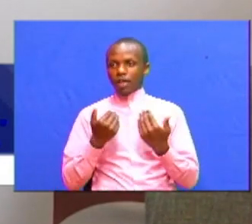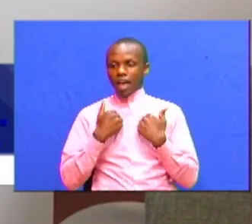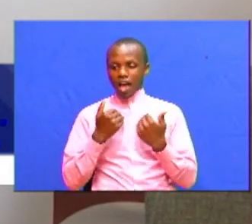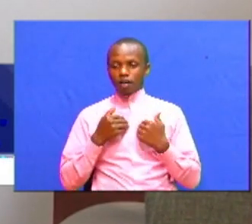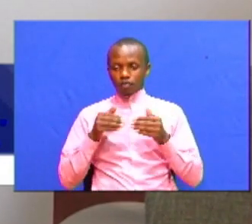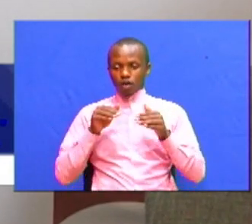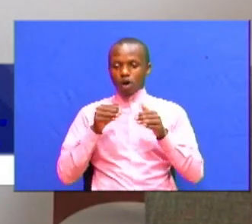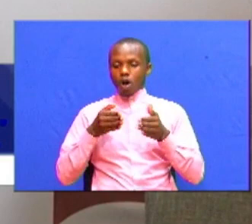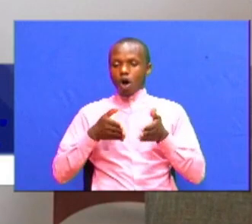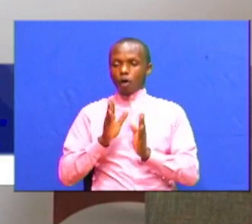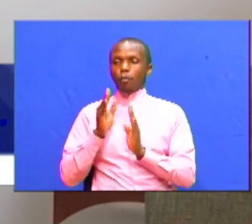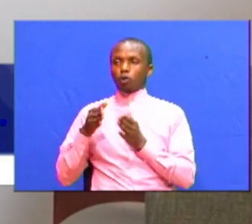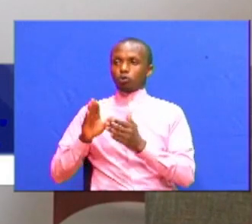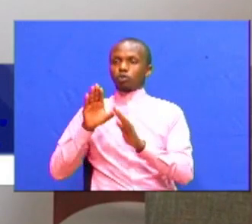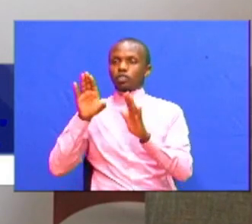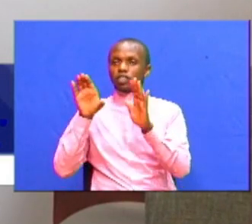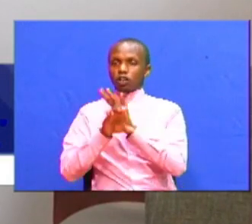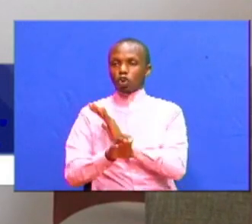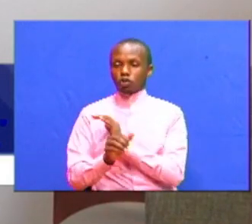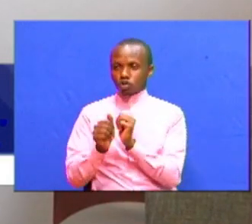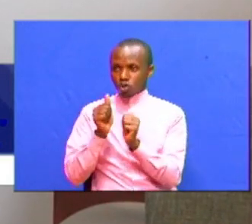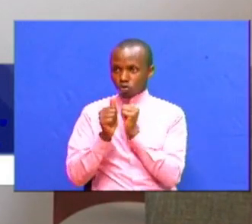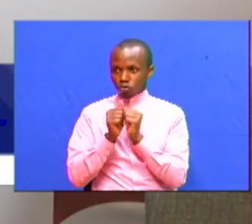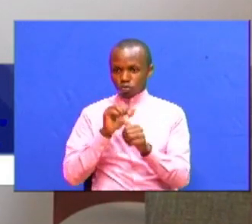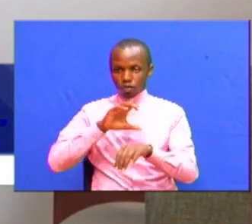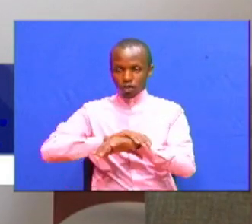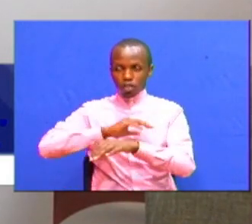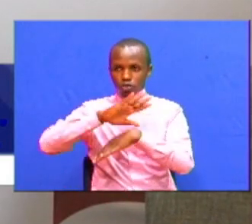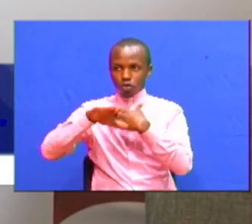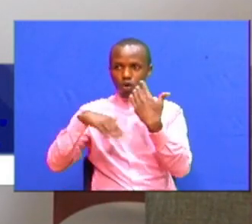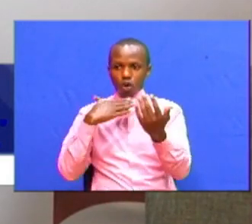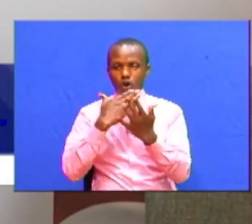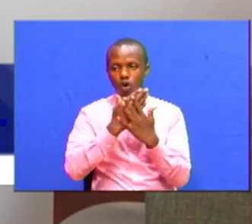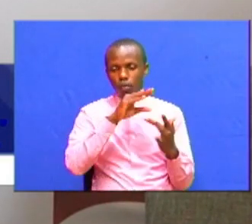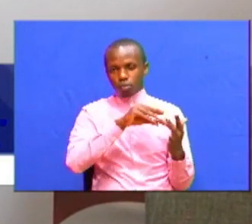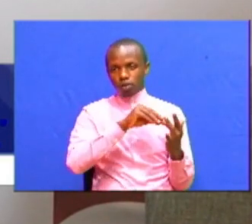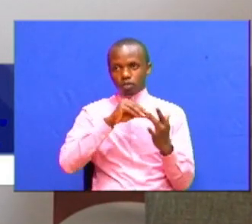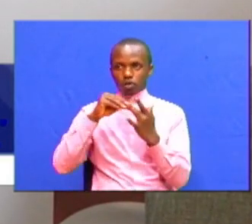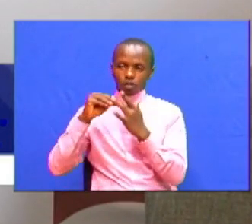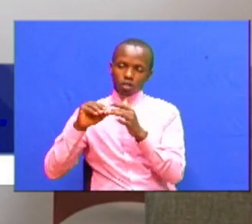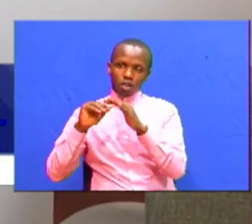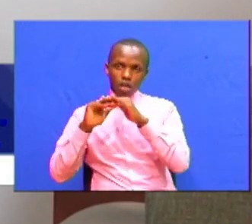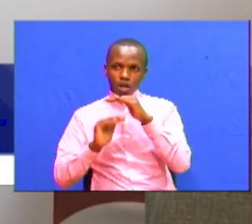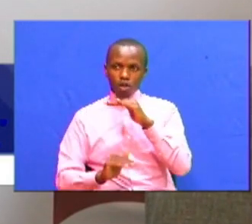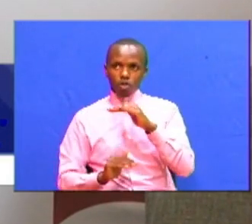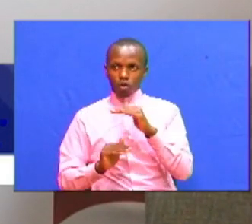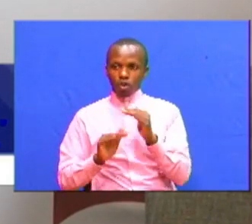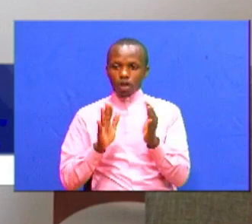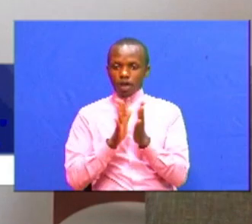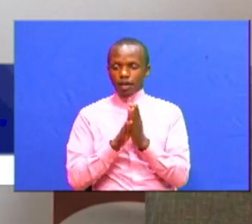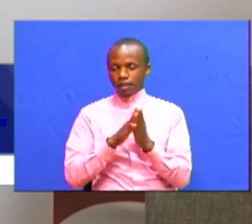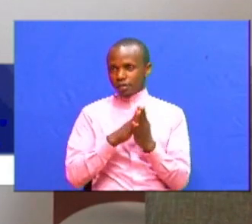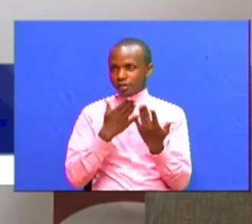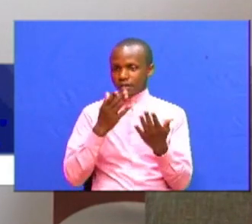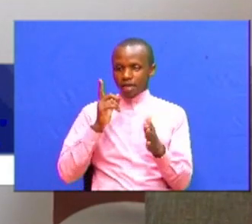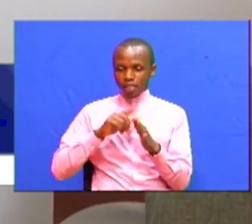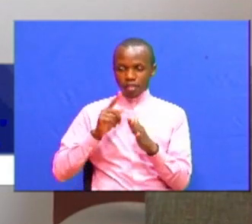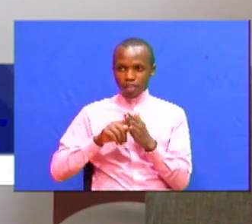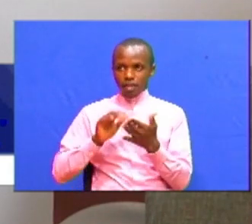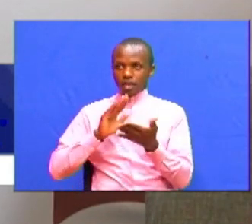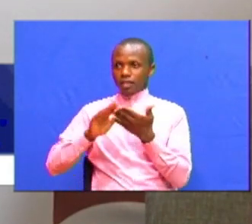that we get all wrong. We get our priorities wrong, and at the end of the day, spend money where